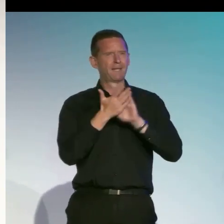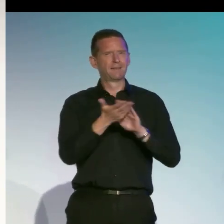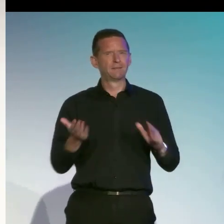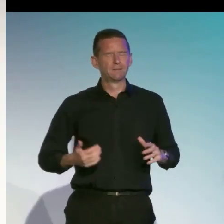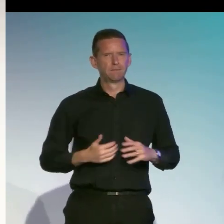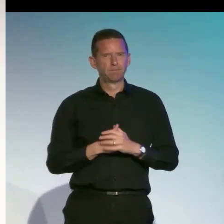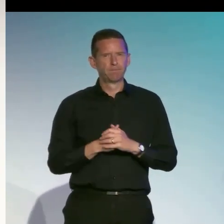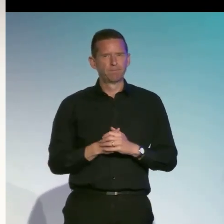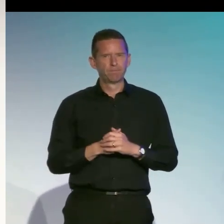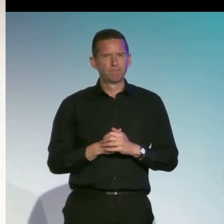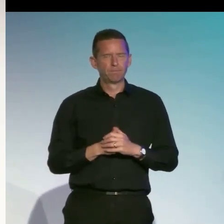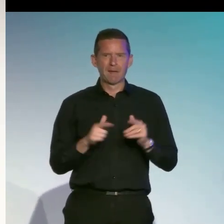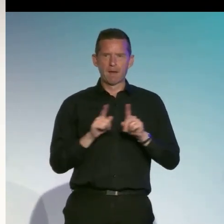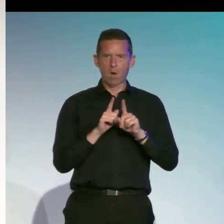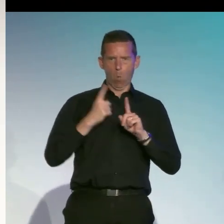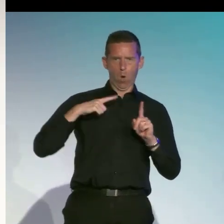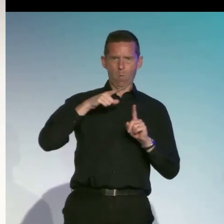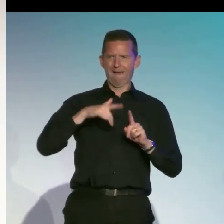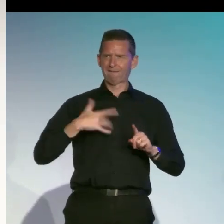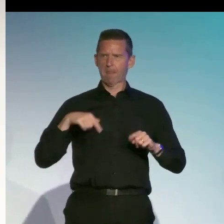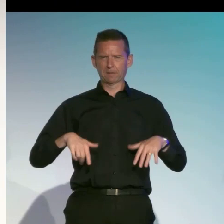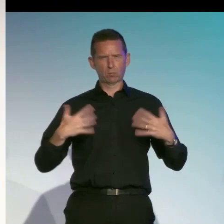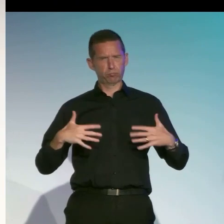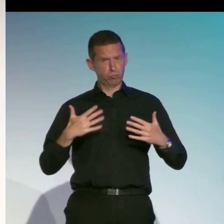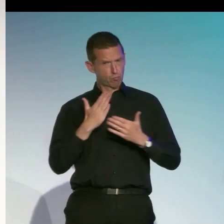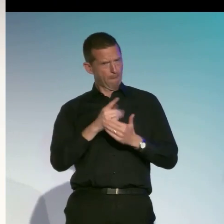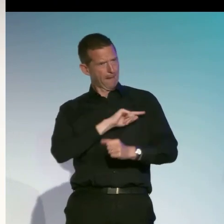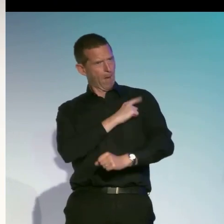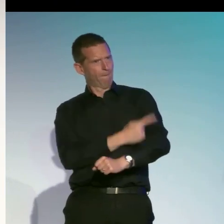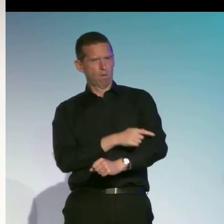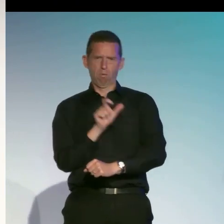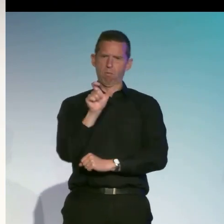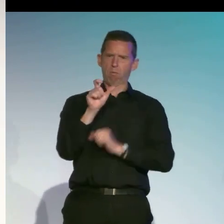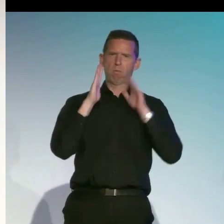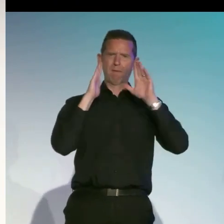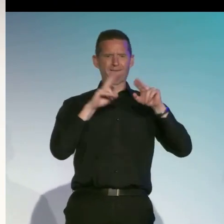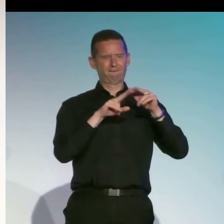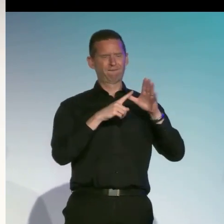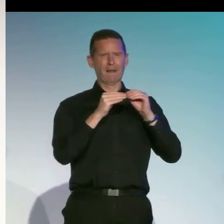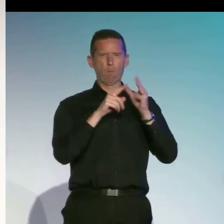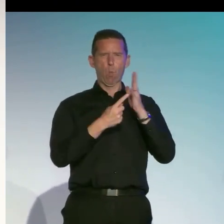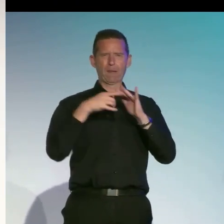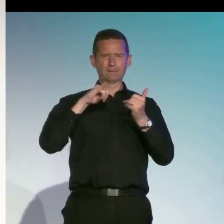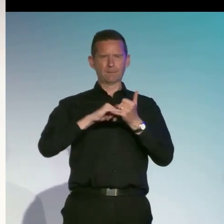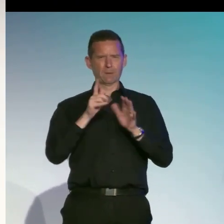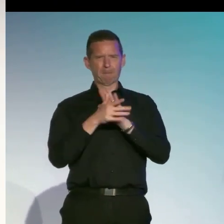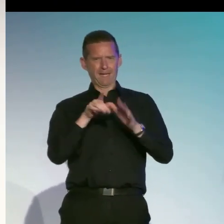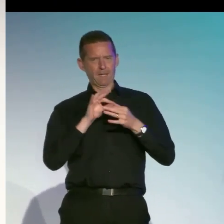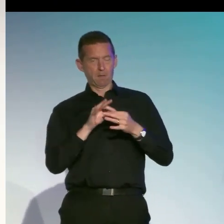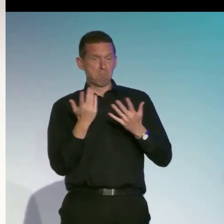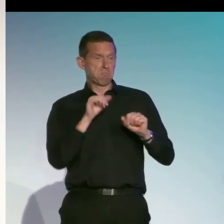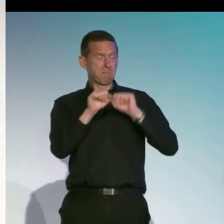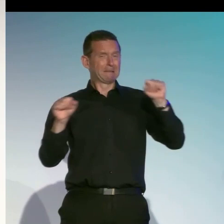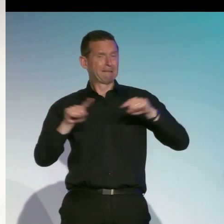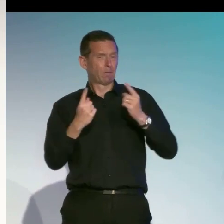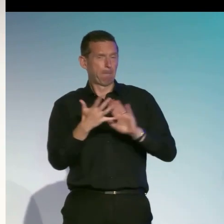you, and why it's such a powerful term to you, and how you relate to it, in whatever way you relate to it. It might not be a word